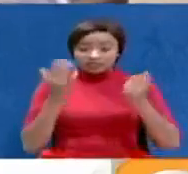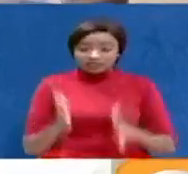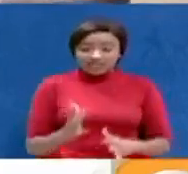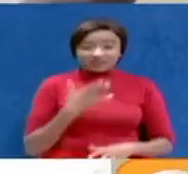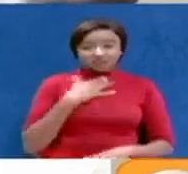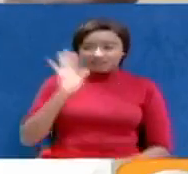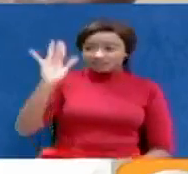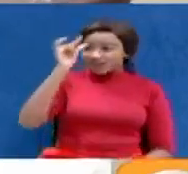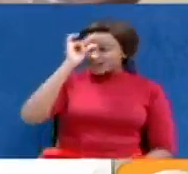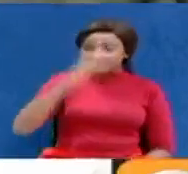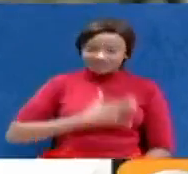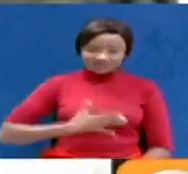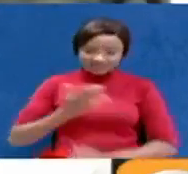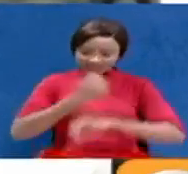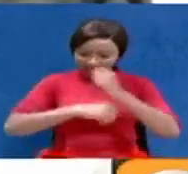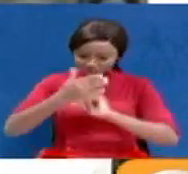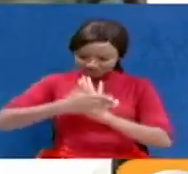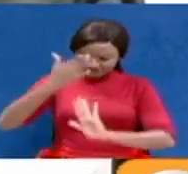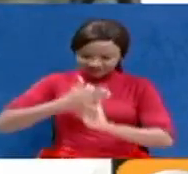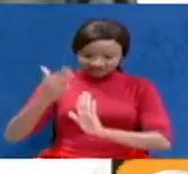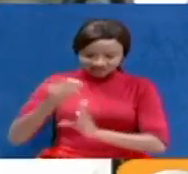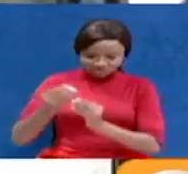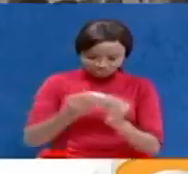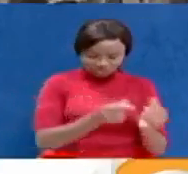on government to move with speed to